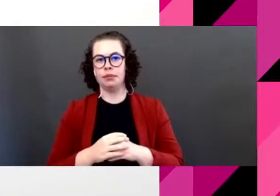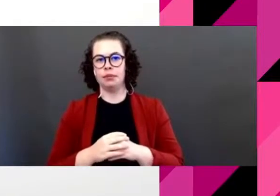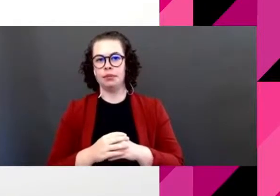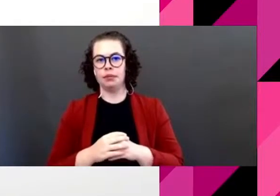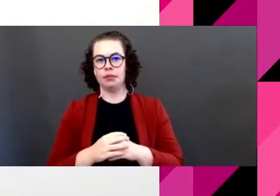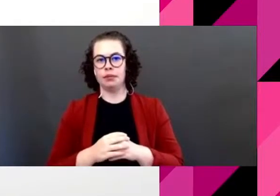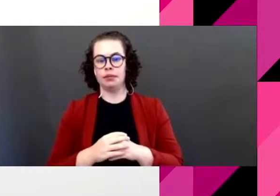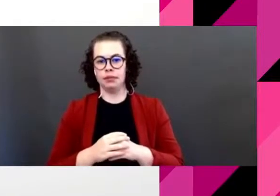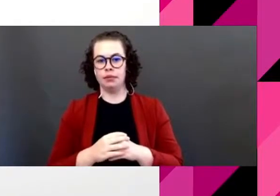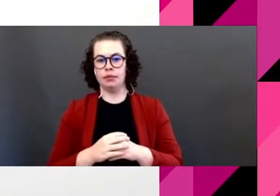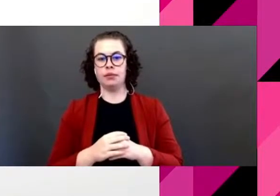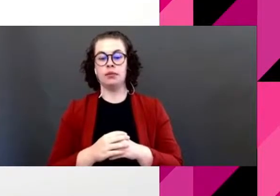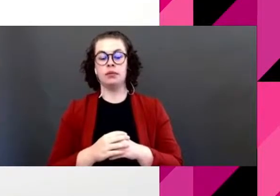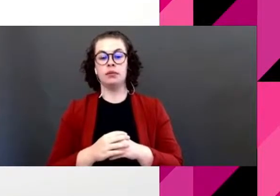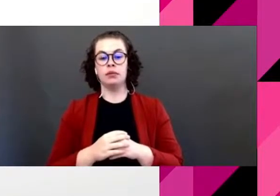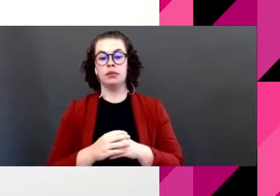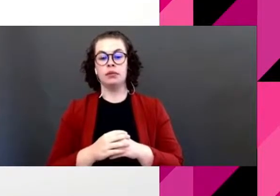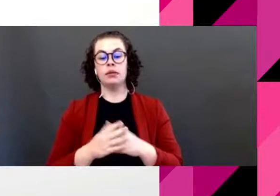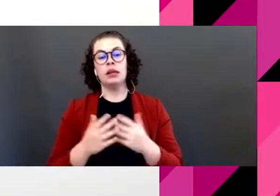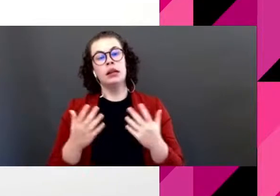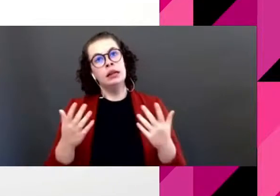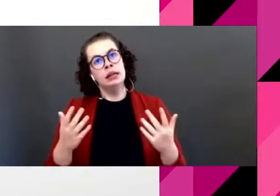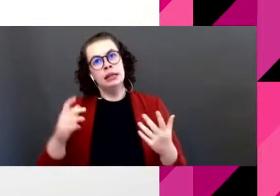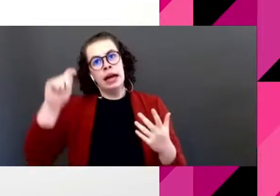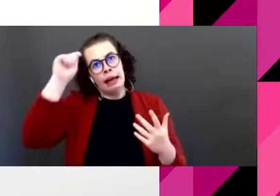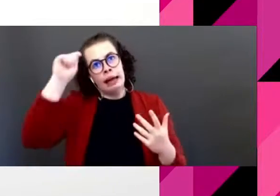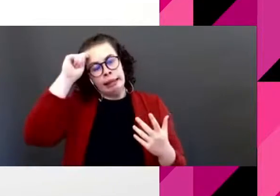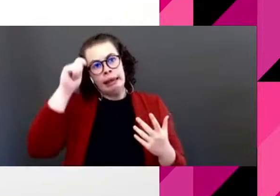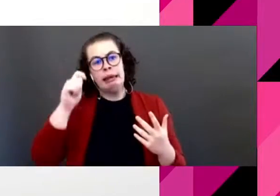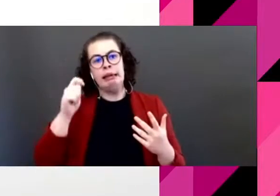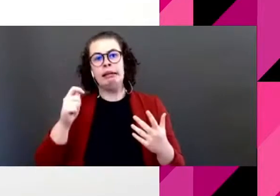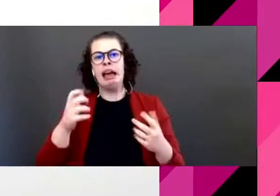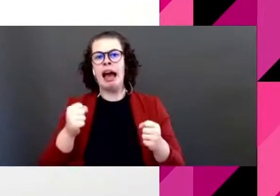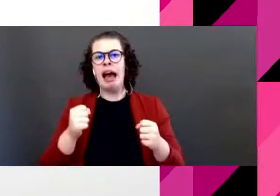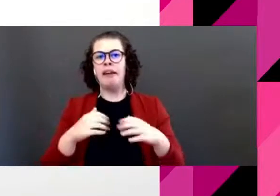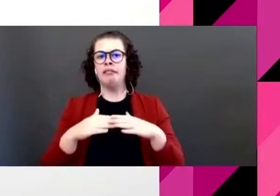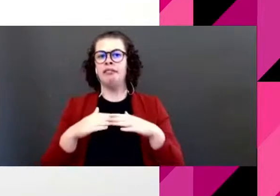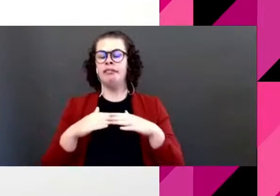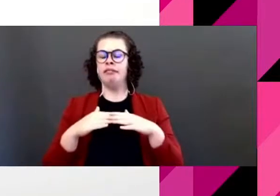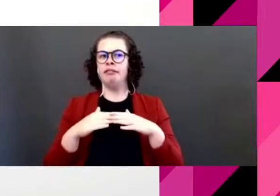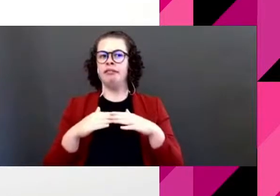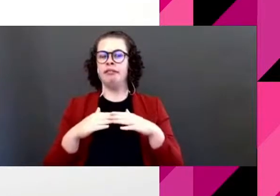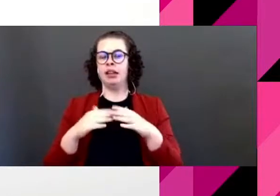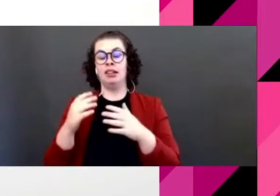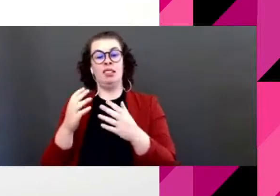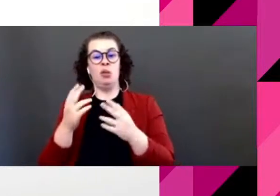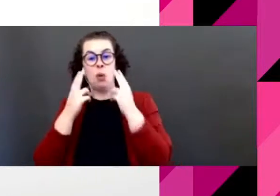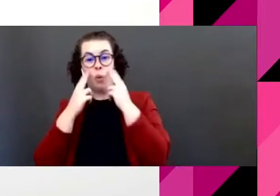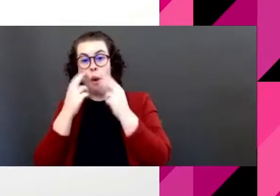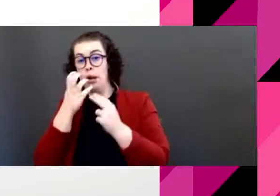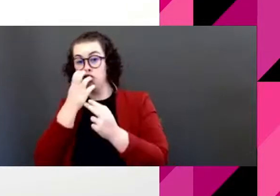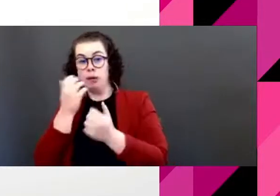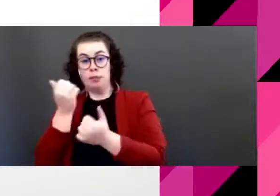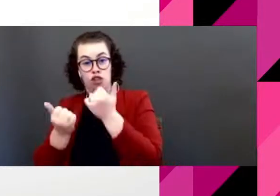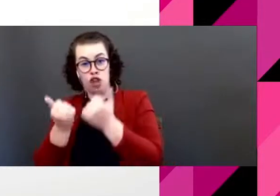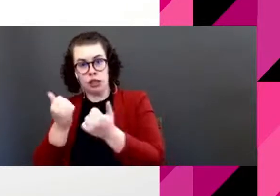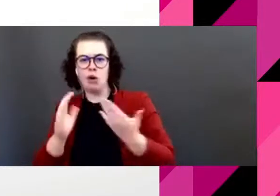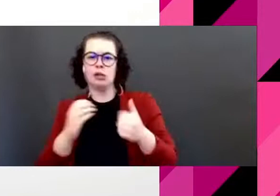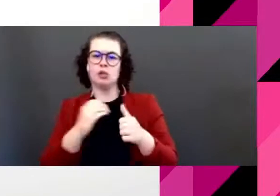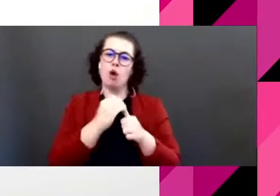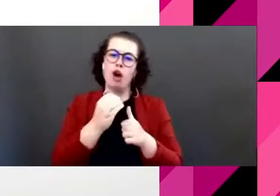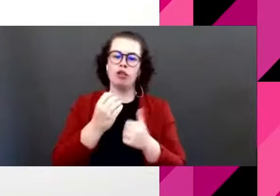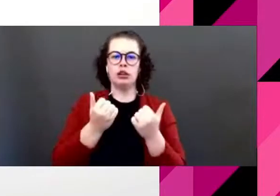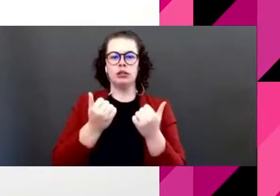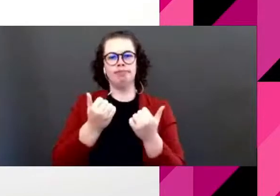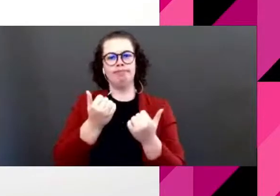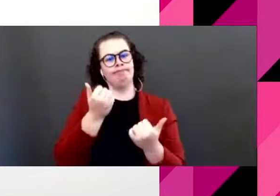have, as I was saying, less procedural guarantees than in the regular criminal justice system. And they